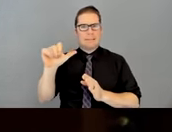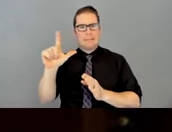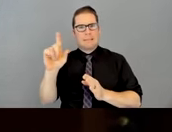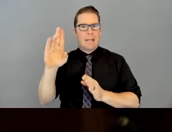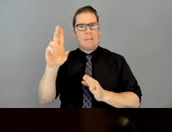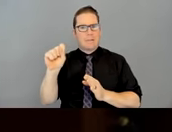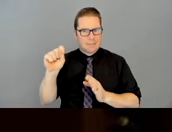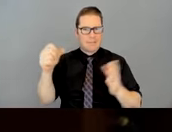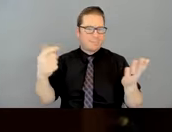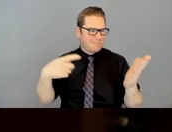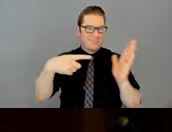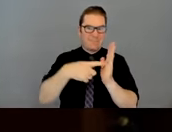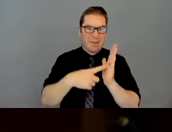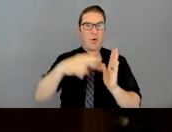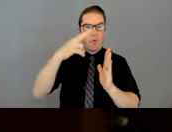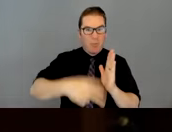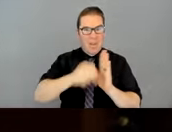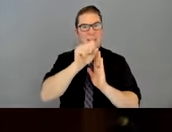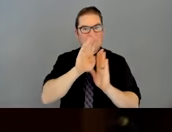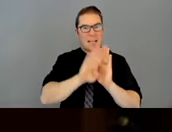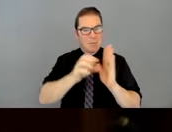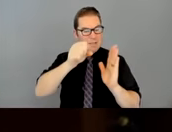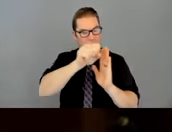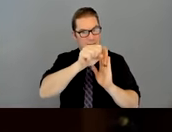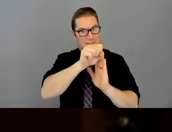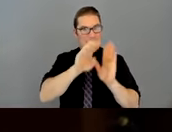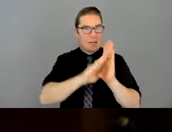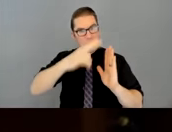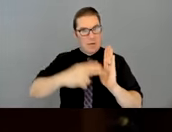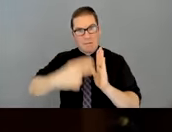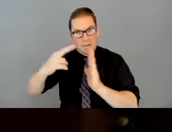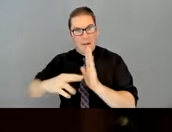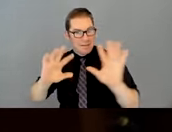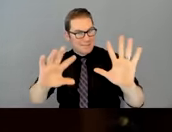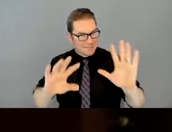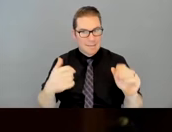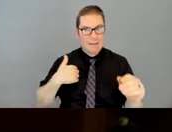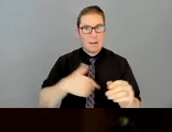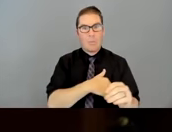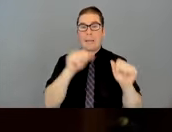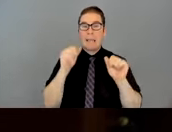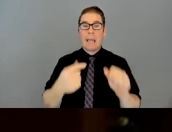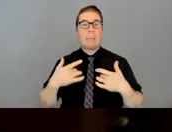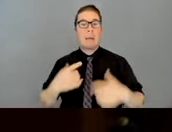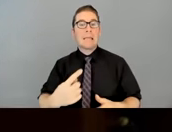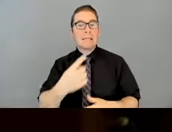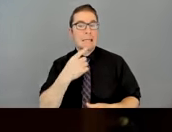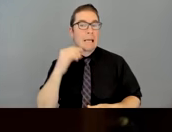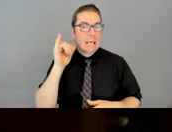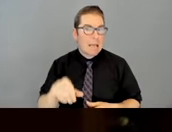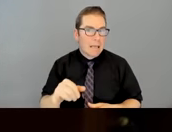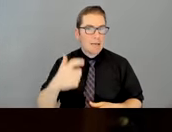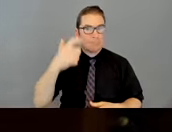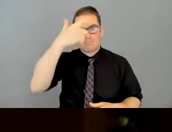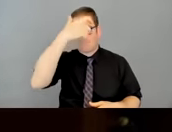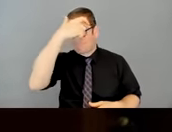the syllabus, read the syllabus. And we can say read the syllabus just like we say norm. It's just ingrained in